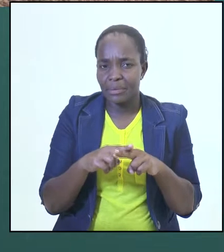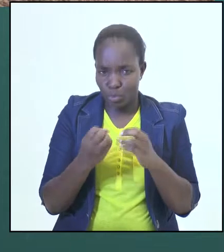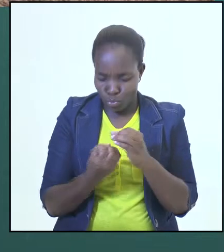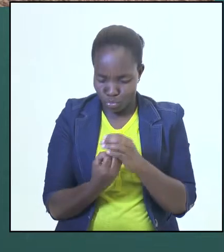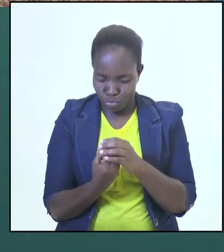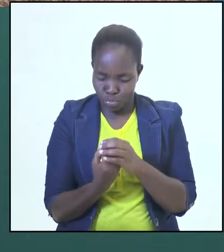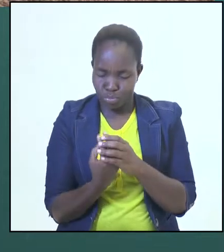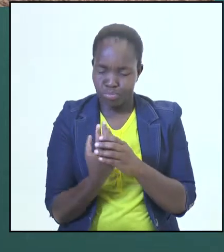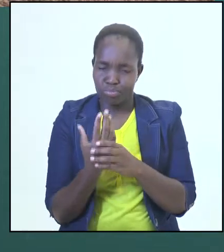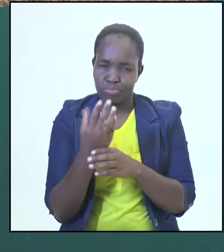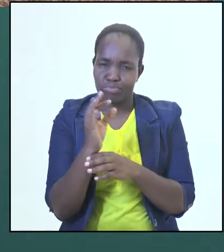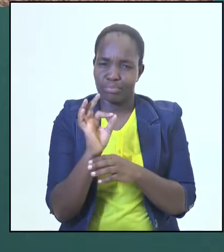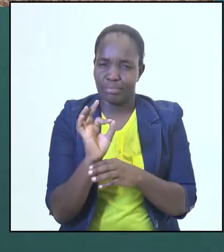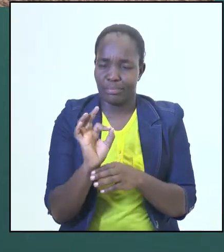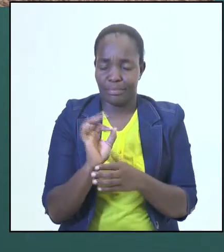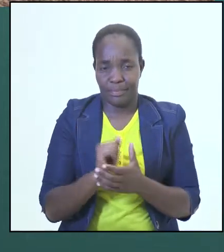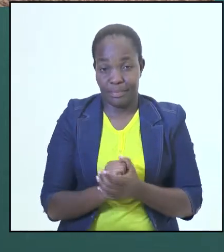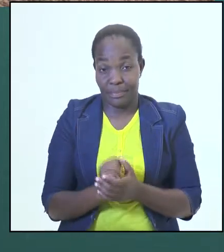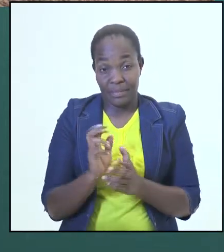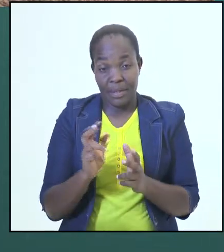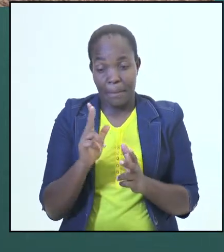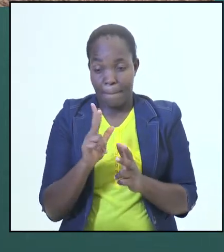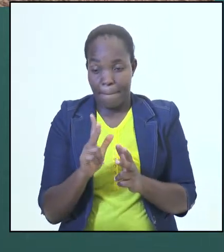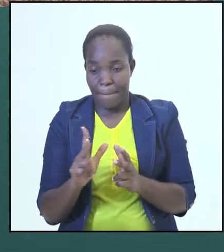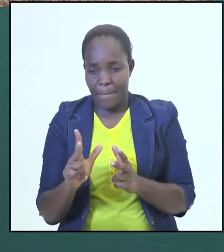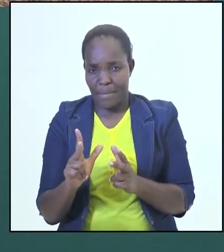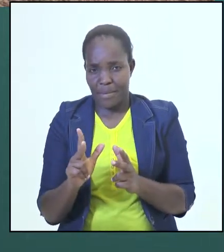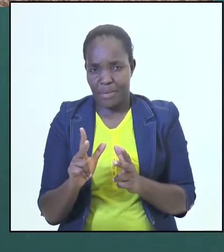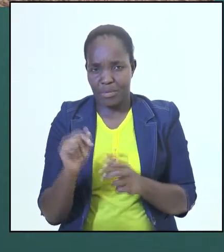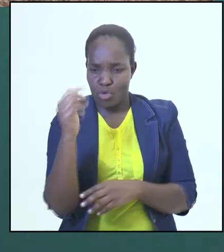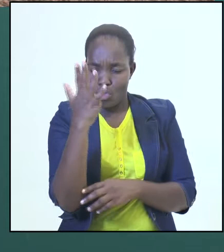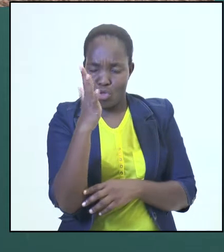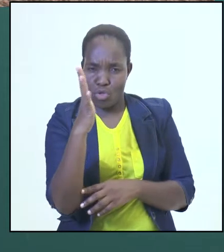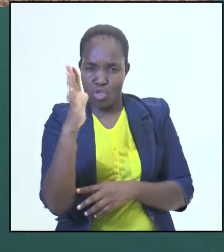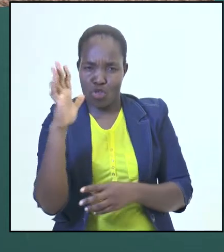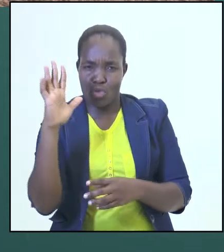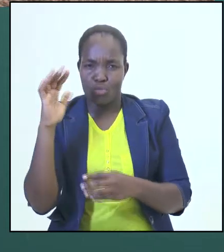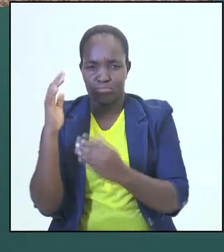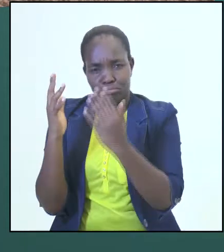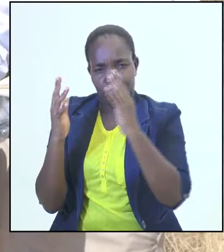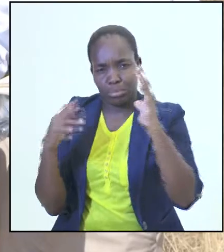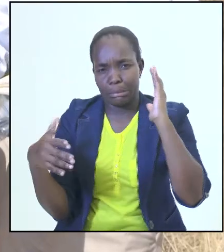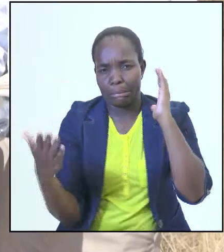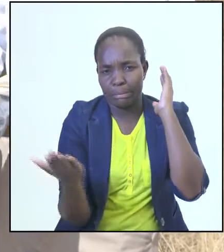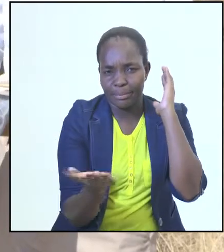here. In this case, people have removed so much forest in order to plant other things.